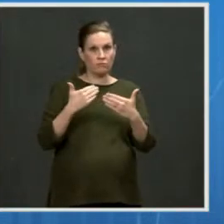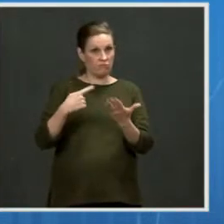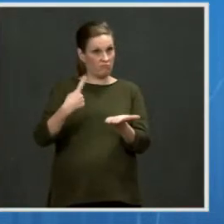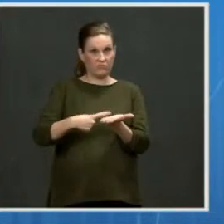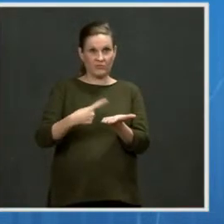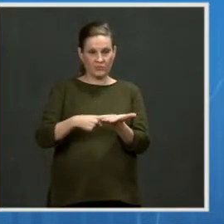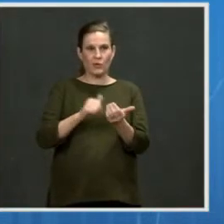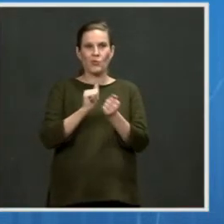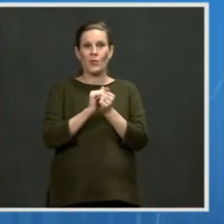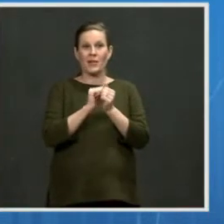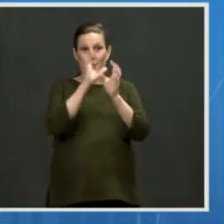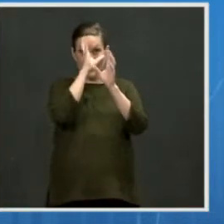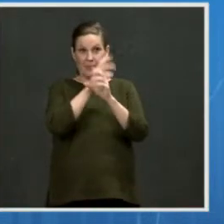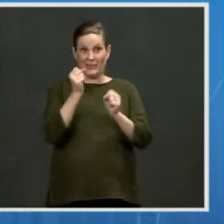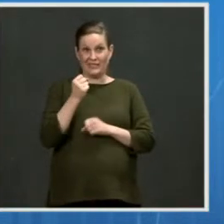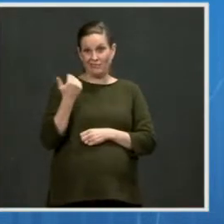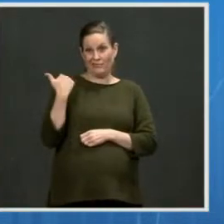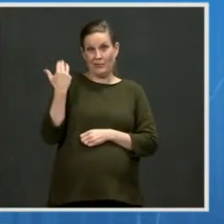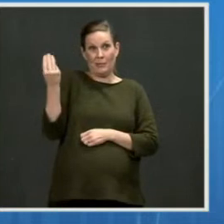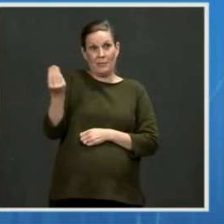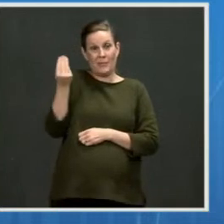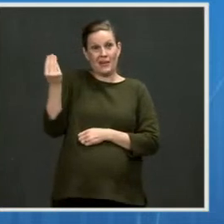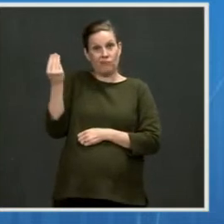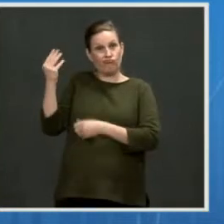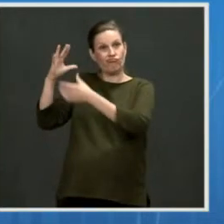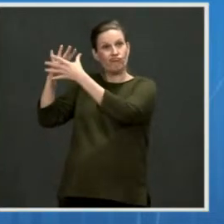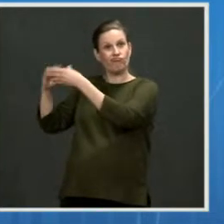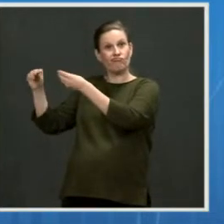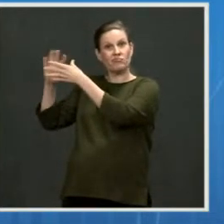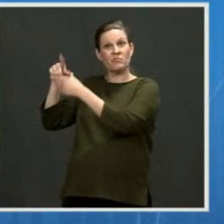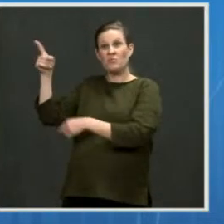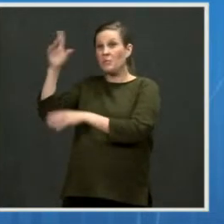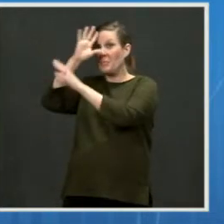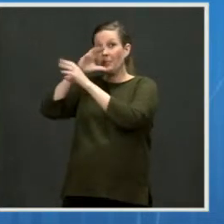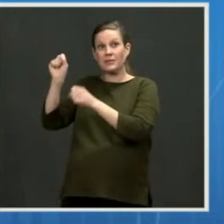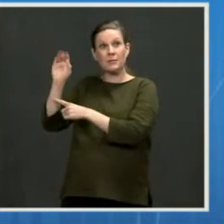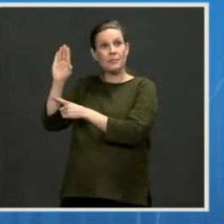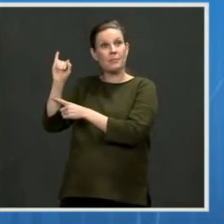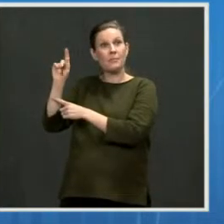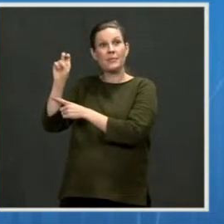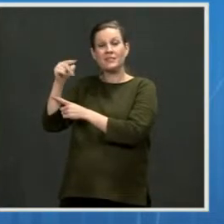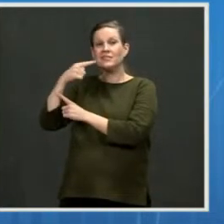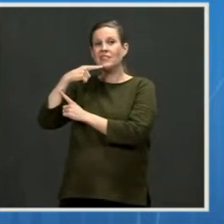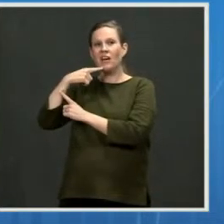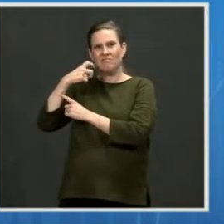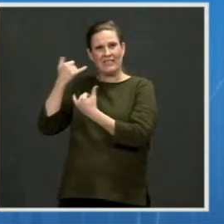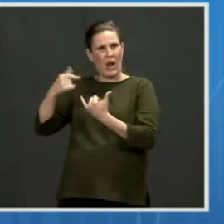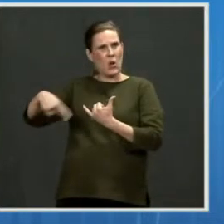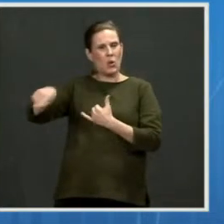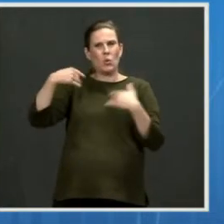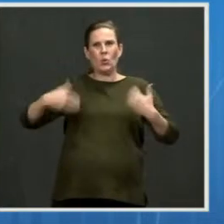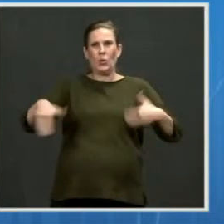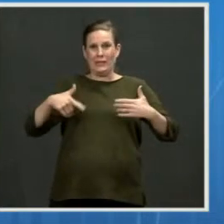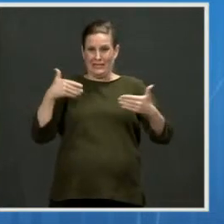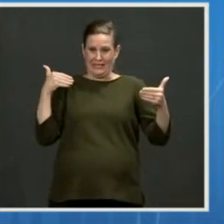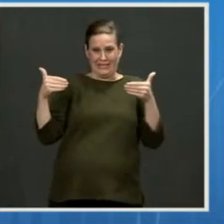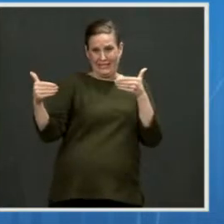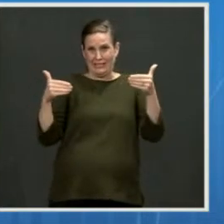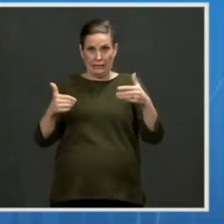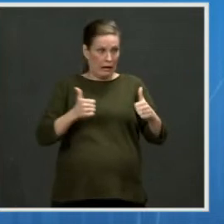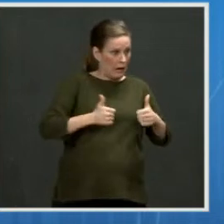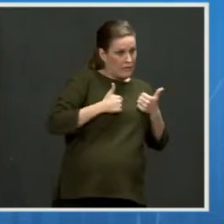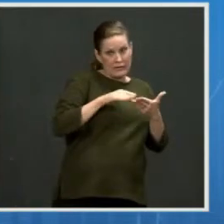afternoon. As he said, we are in a life and death race against the virus. We are facing an accelerating